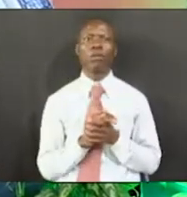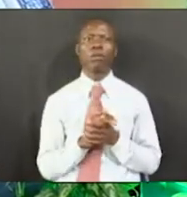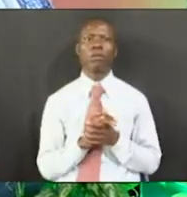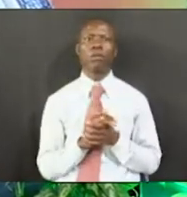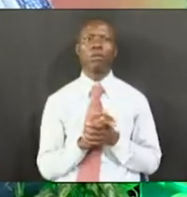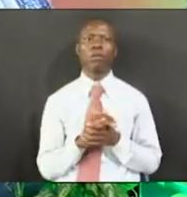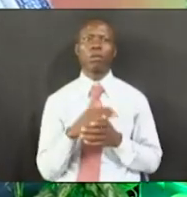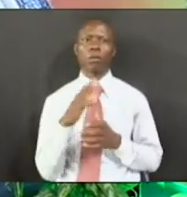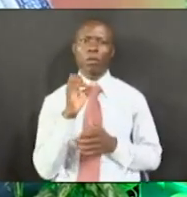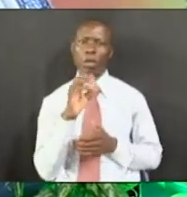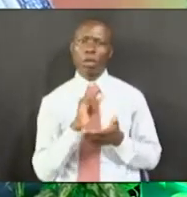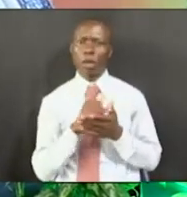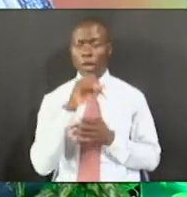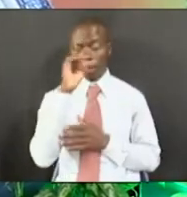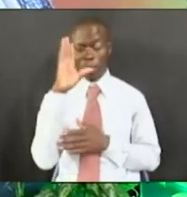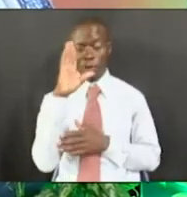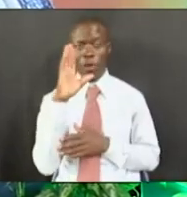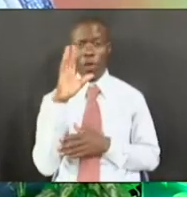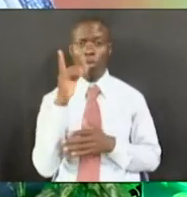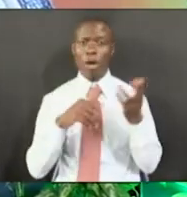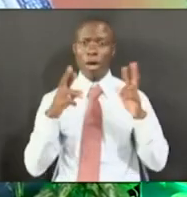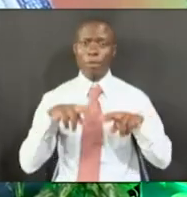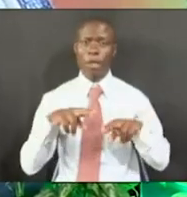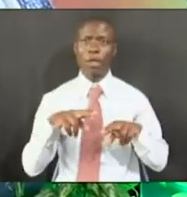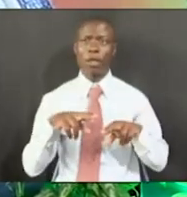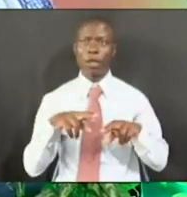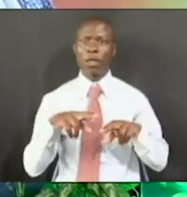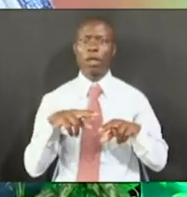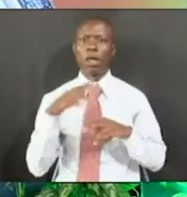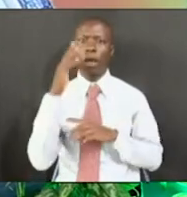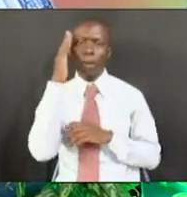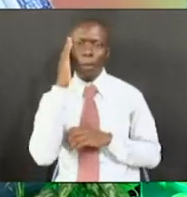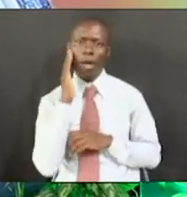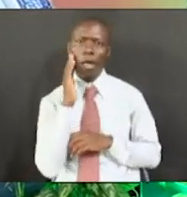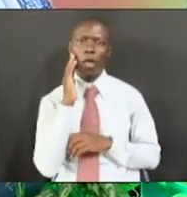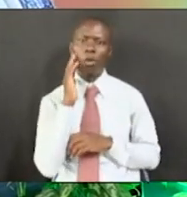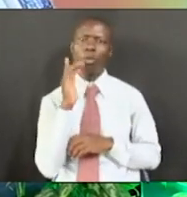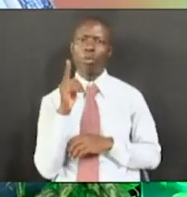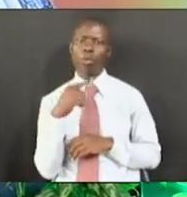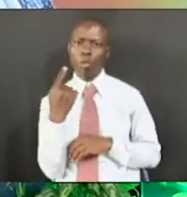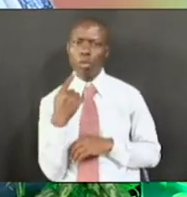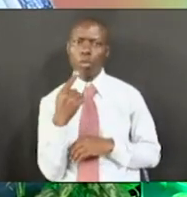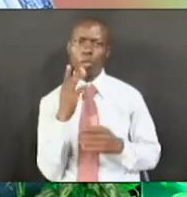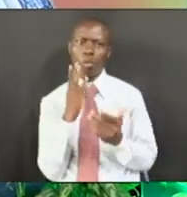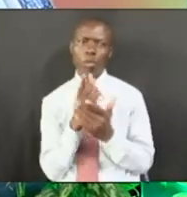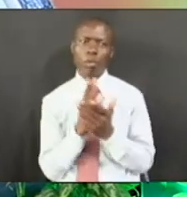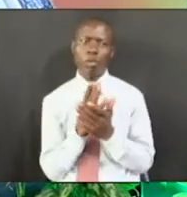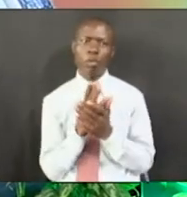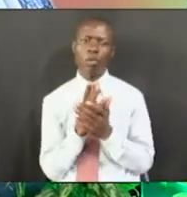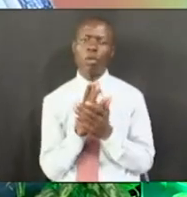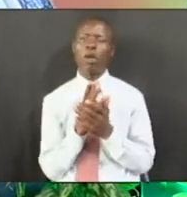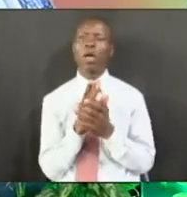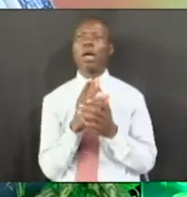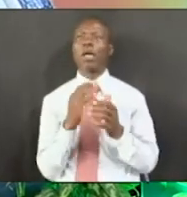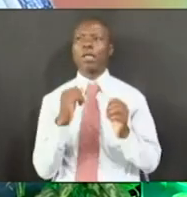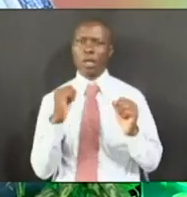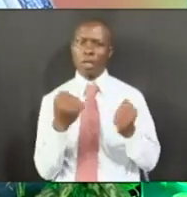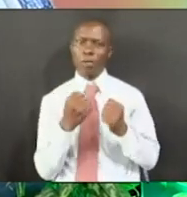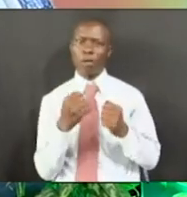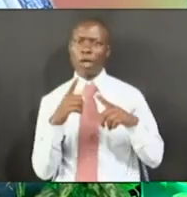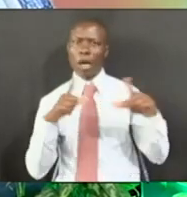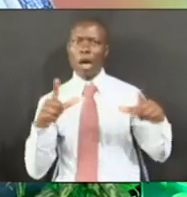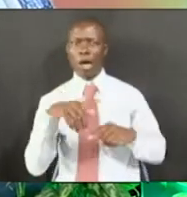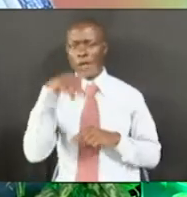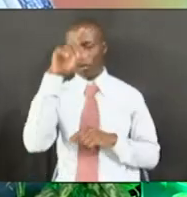And so you wonder what happened that men who are actually delivered from the land of Egypt all of a sudden